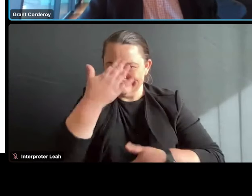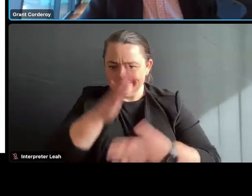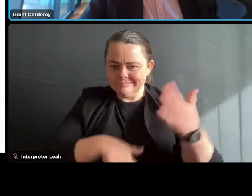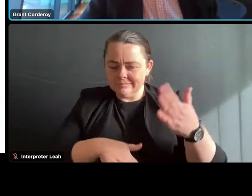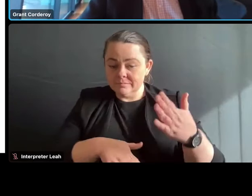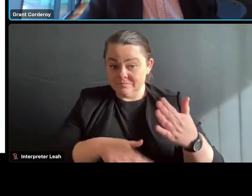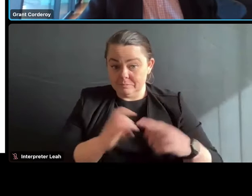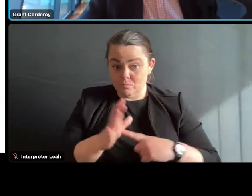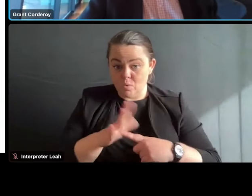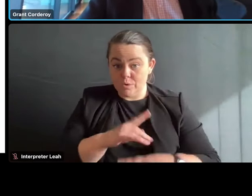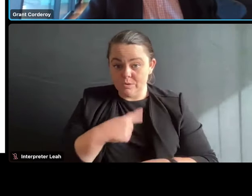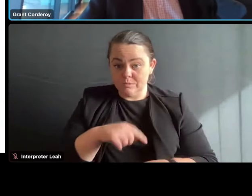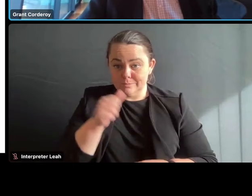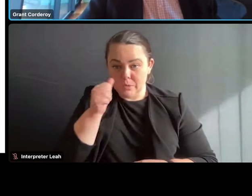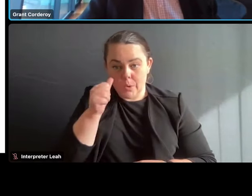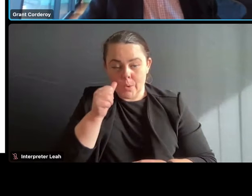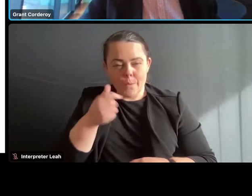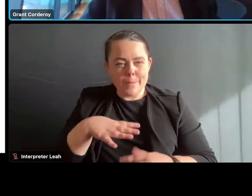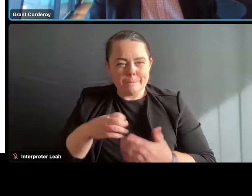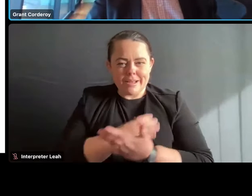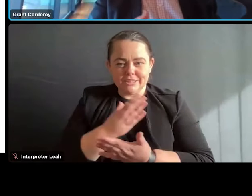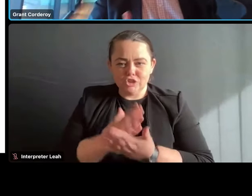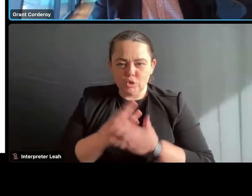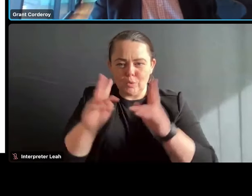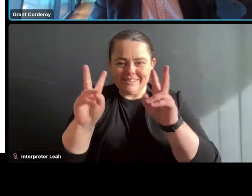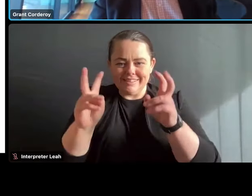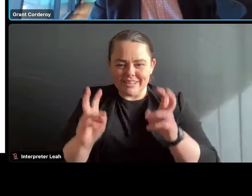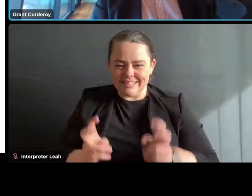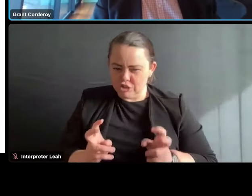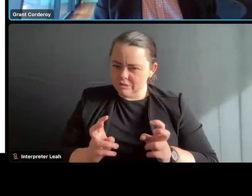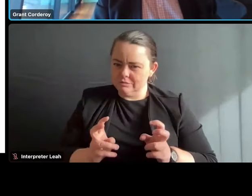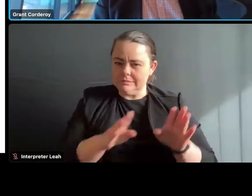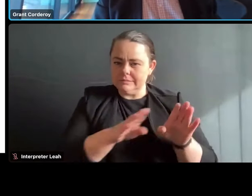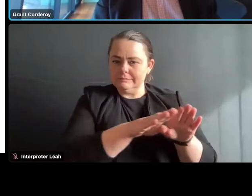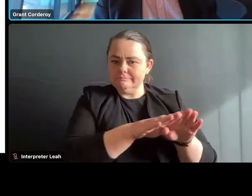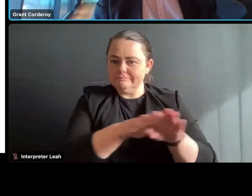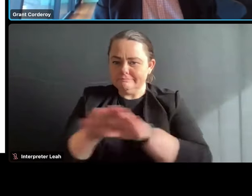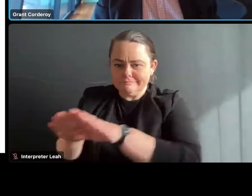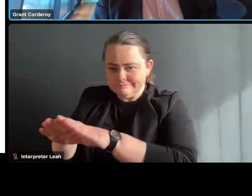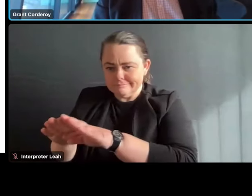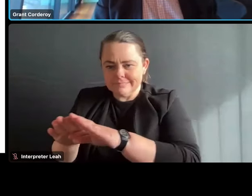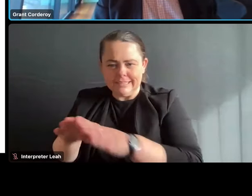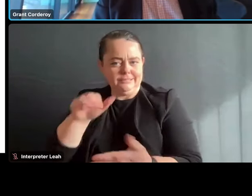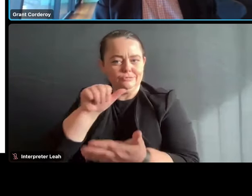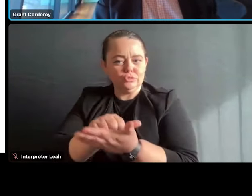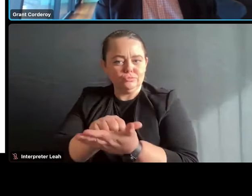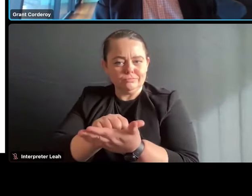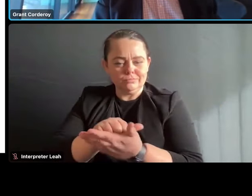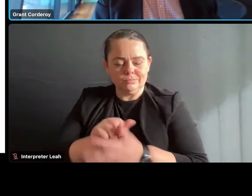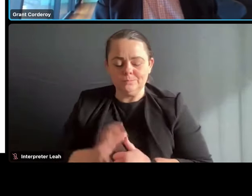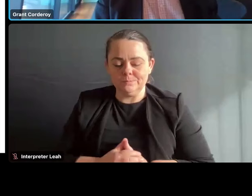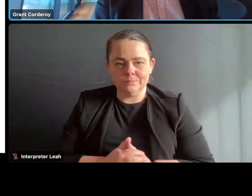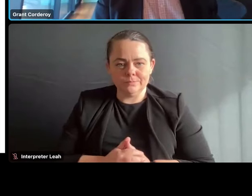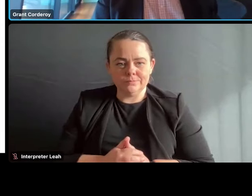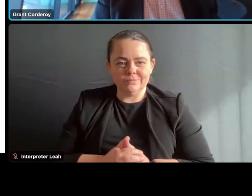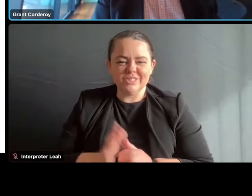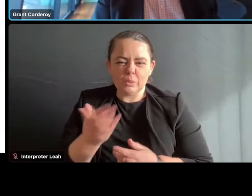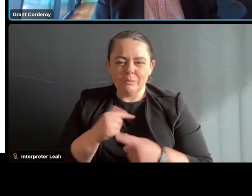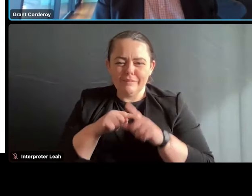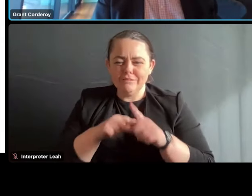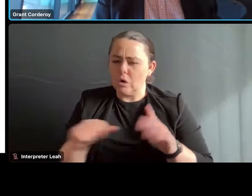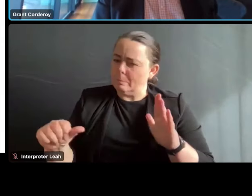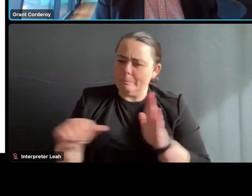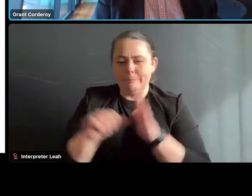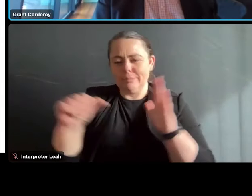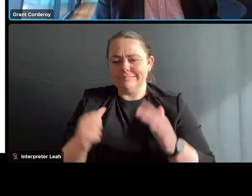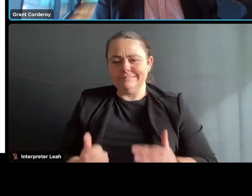consistent, is it accurate? And the basis for this is ensuring that we follow fairly strict data definitions. So on the